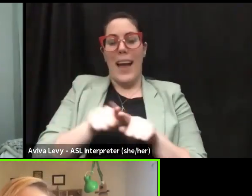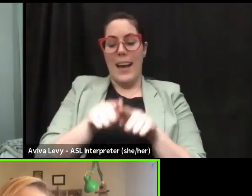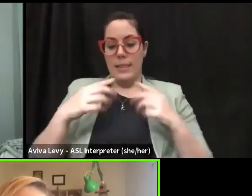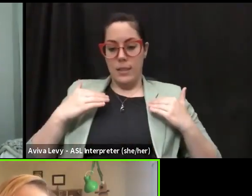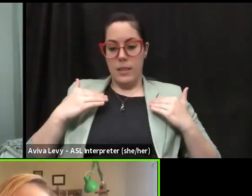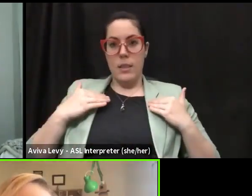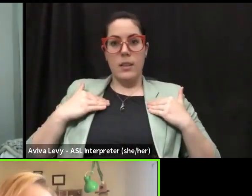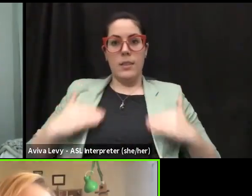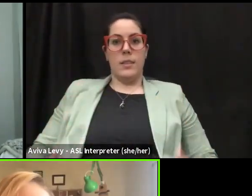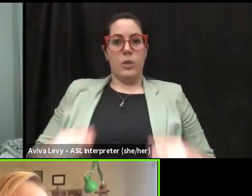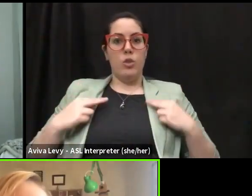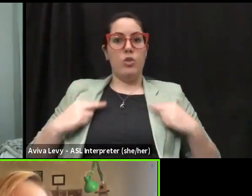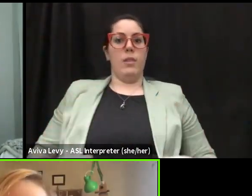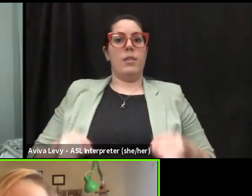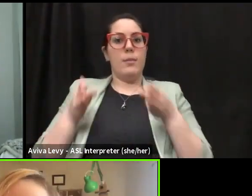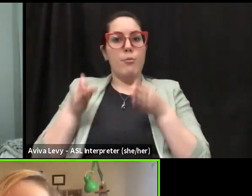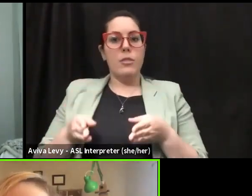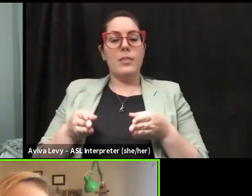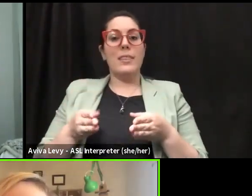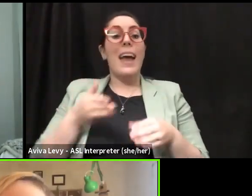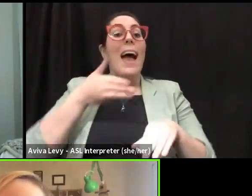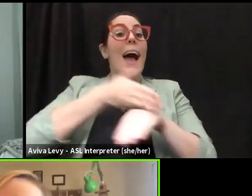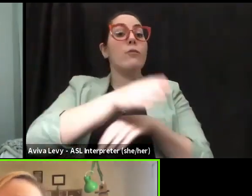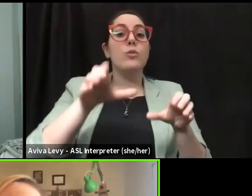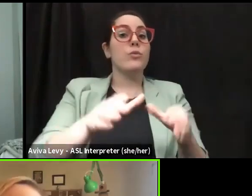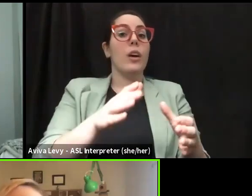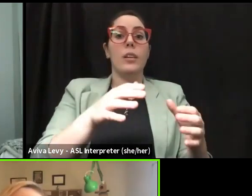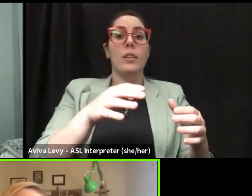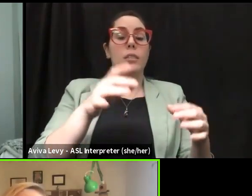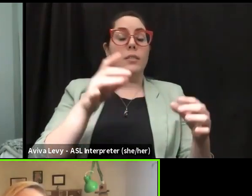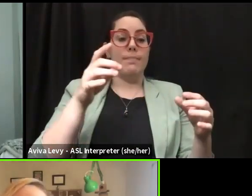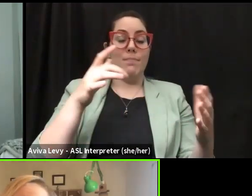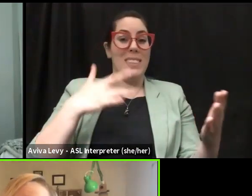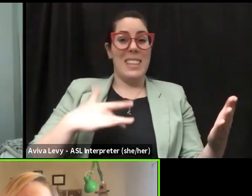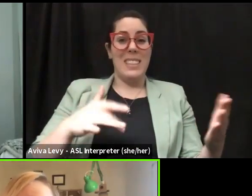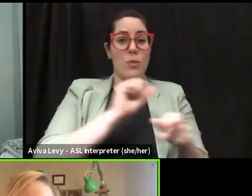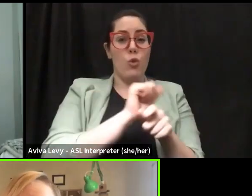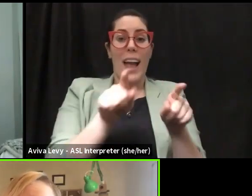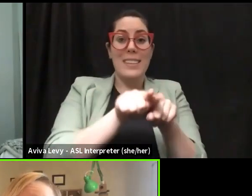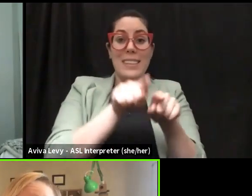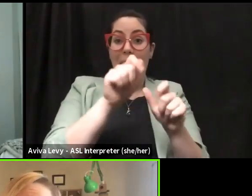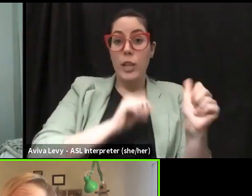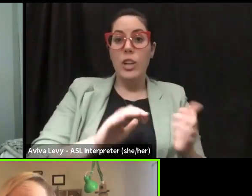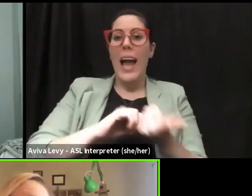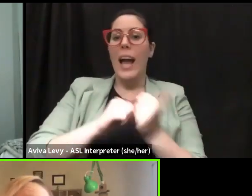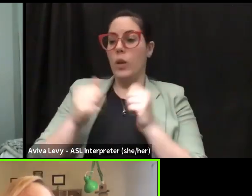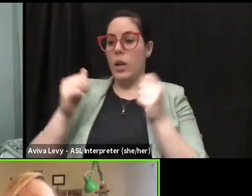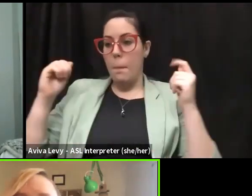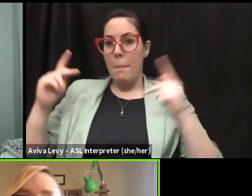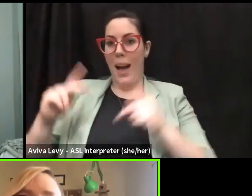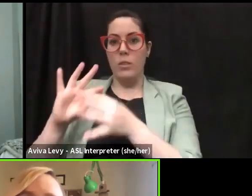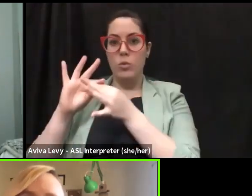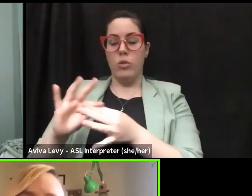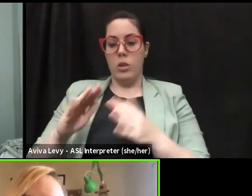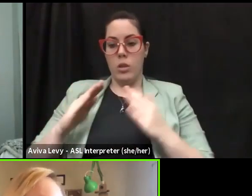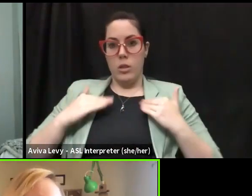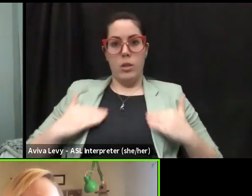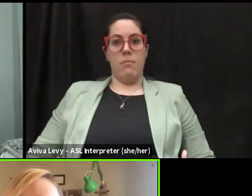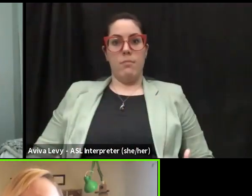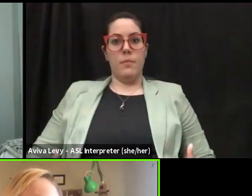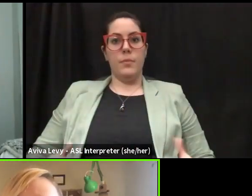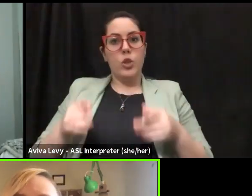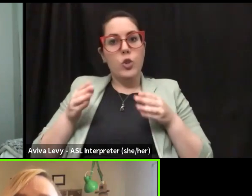character after charged work. I think that's so important for when directors through Zoom open something vulnerable